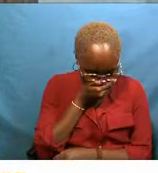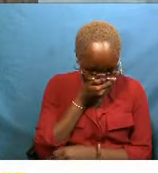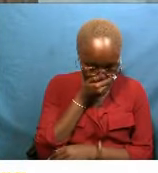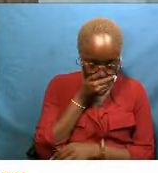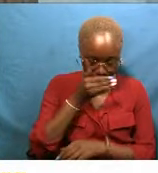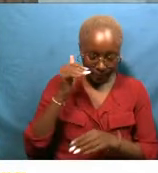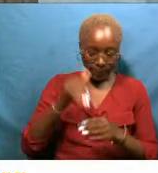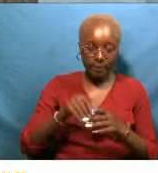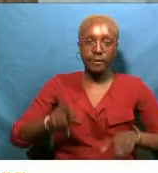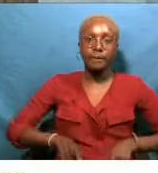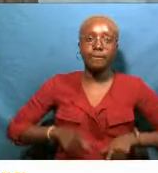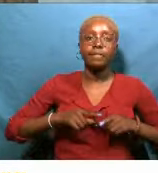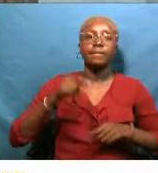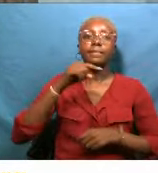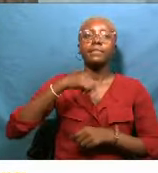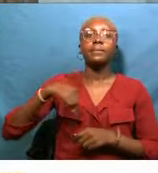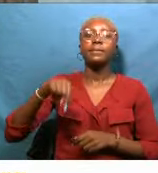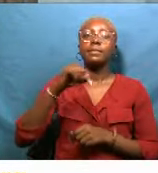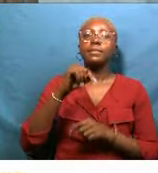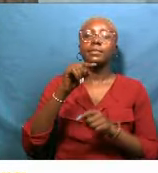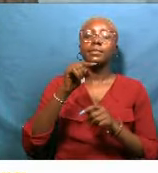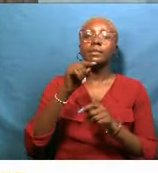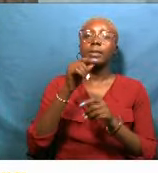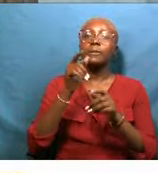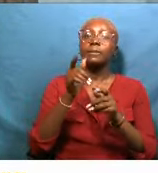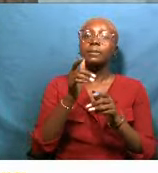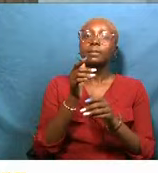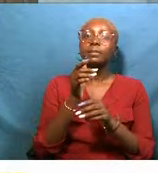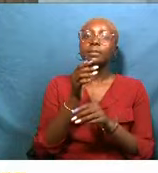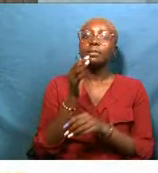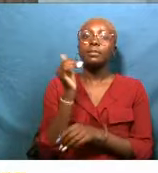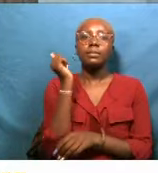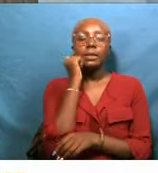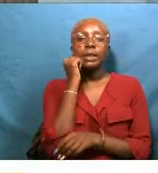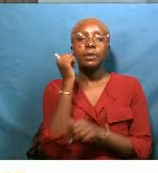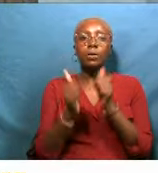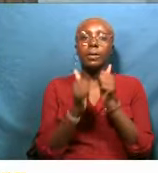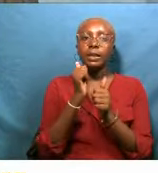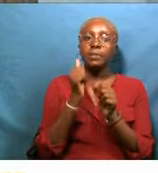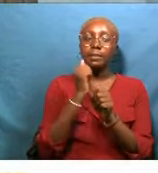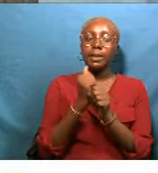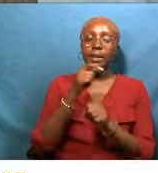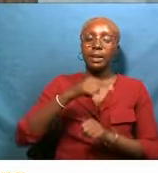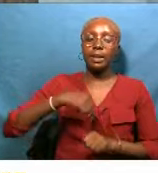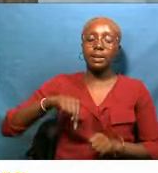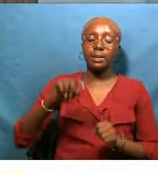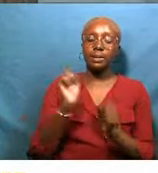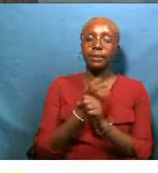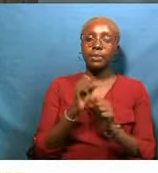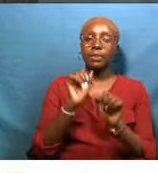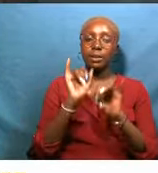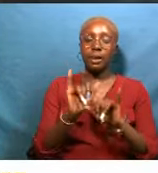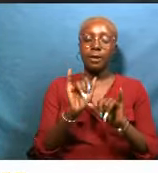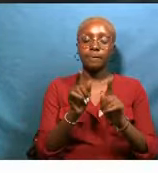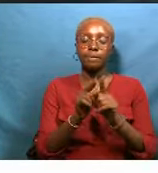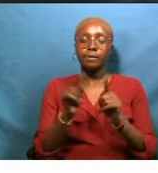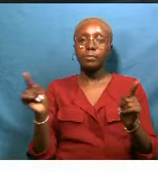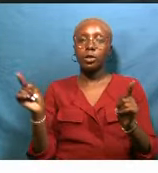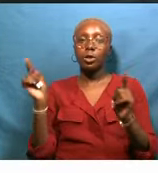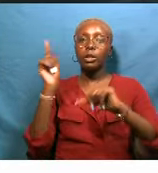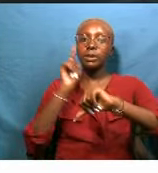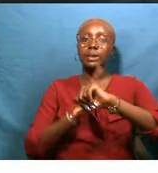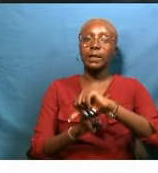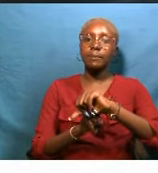range. A terminal disease may have incapacitated us. Rejection,